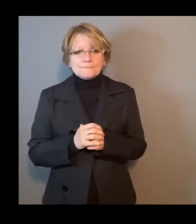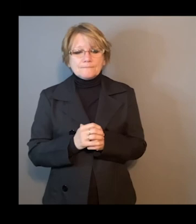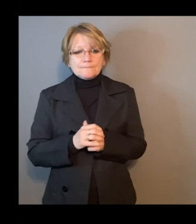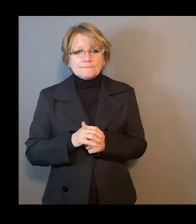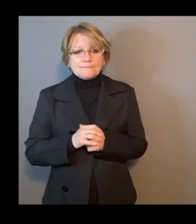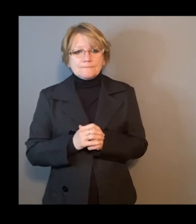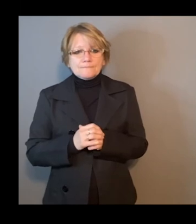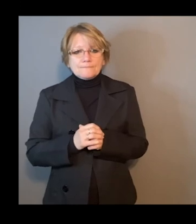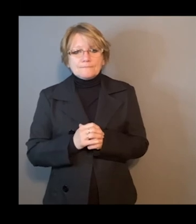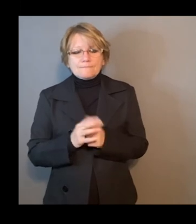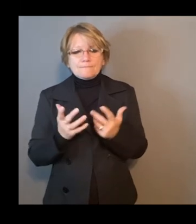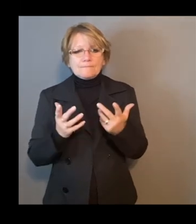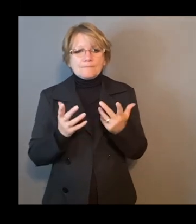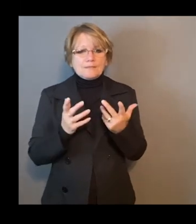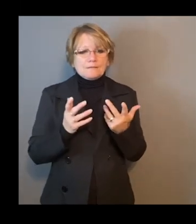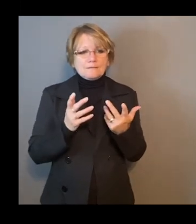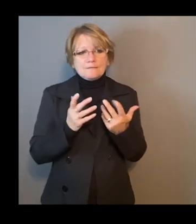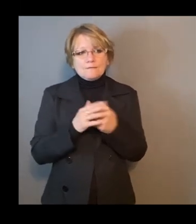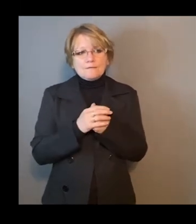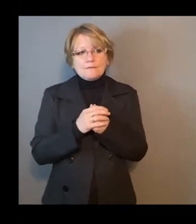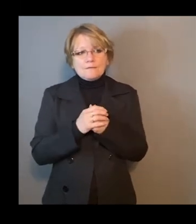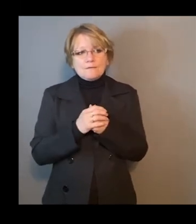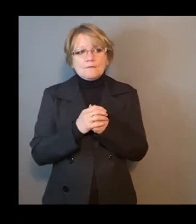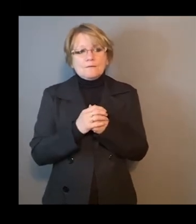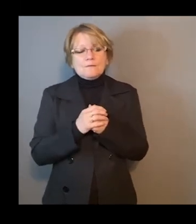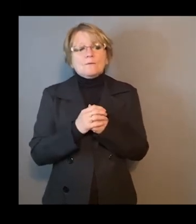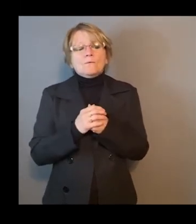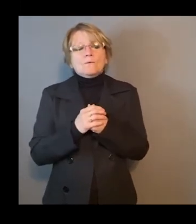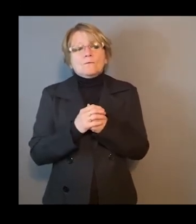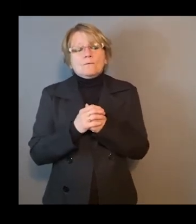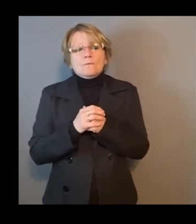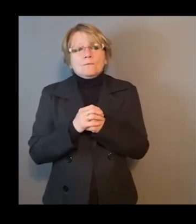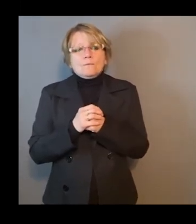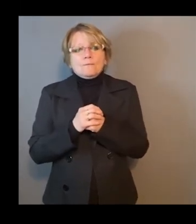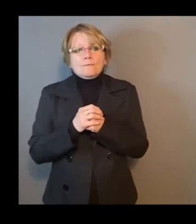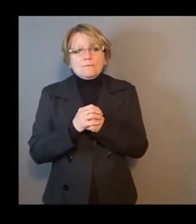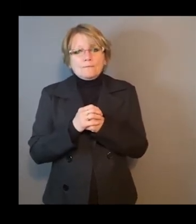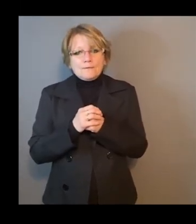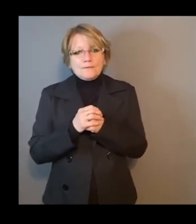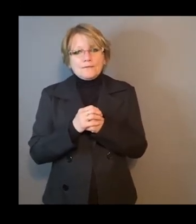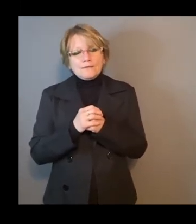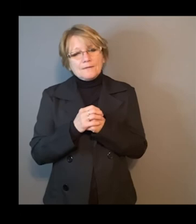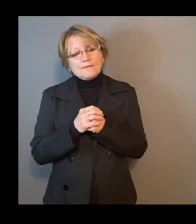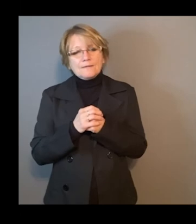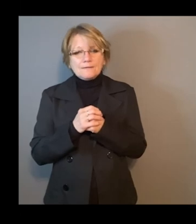Well, you have Malik Charles. Just to add to that, from my experience, right? Because